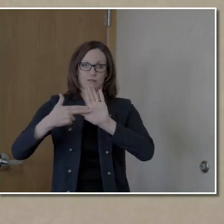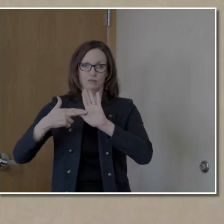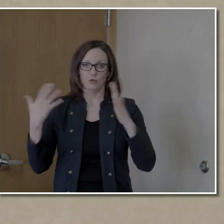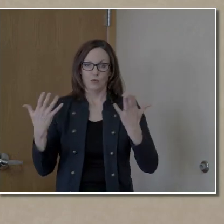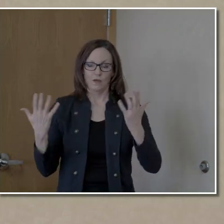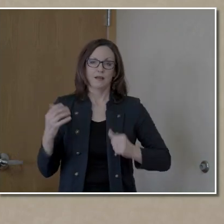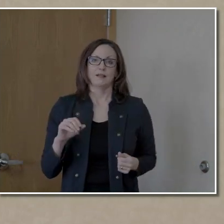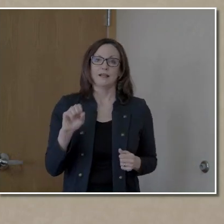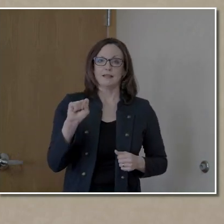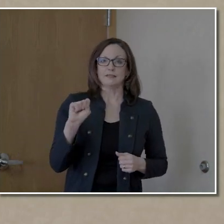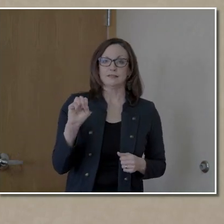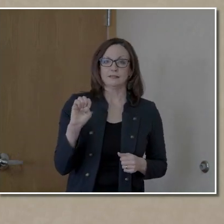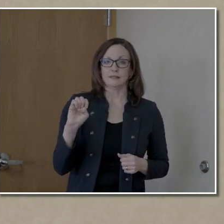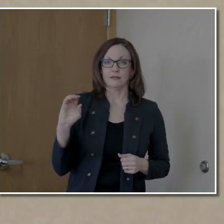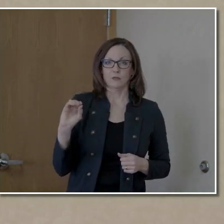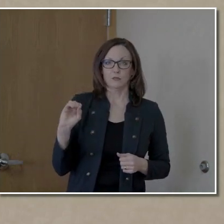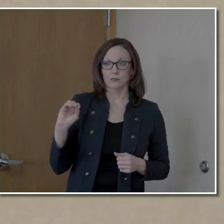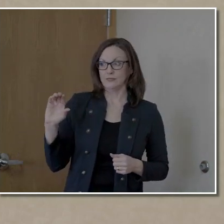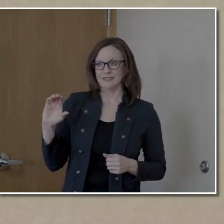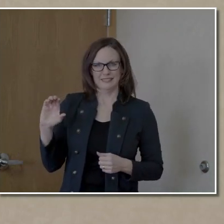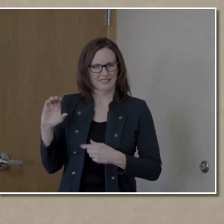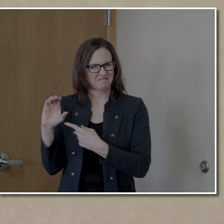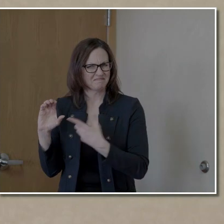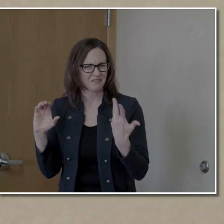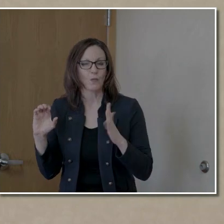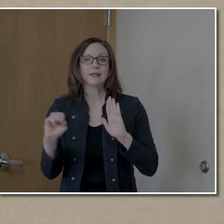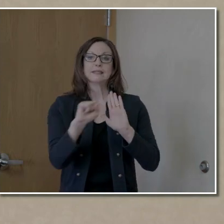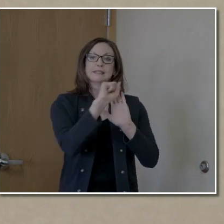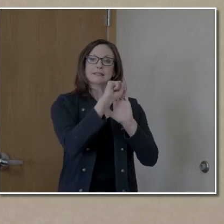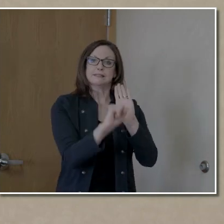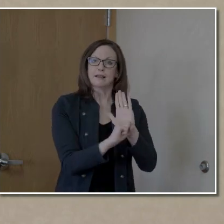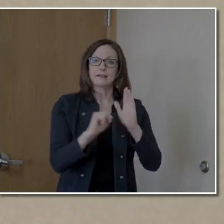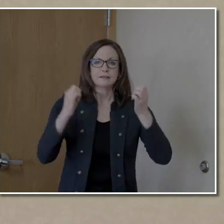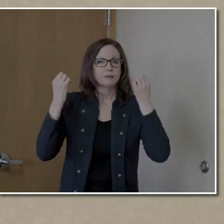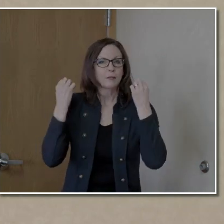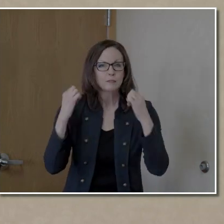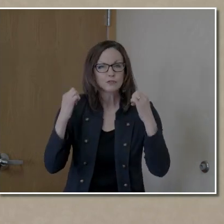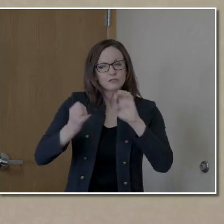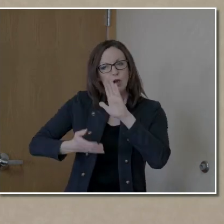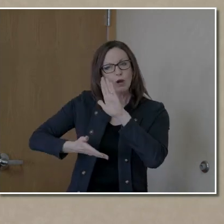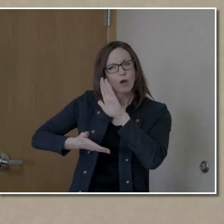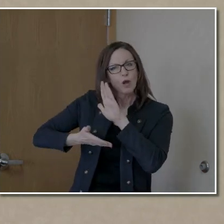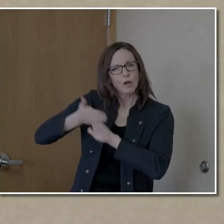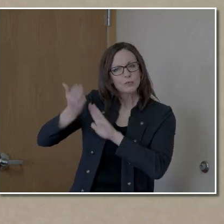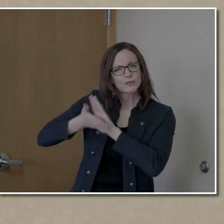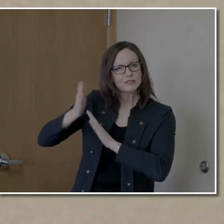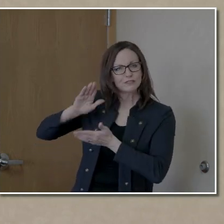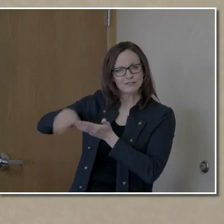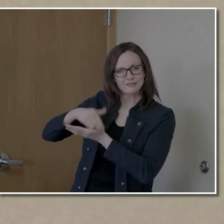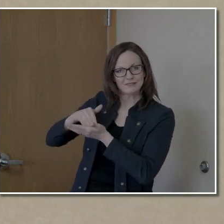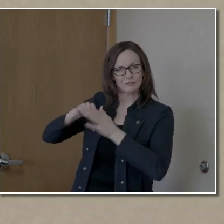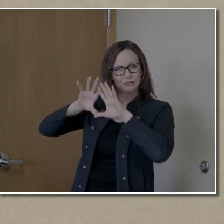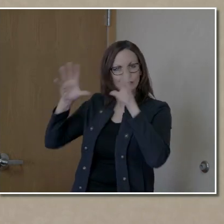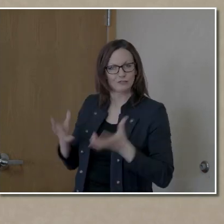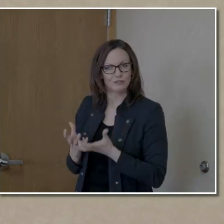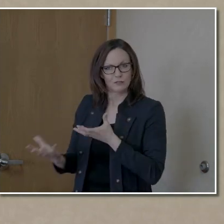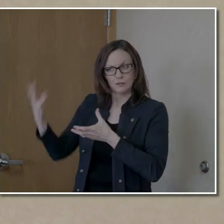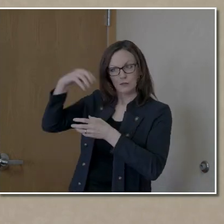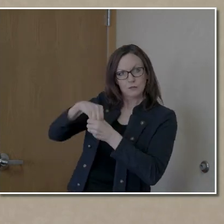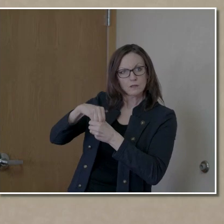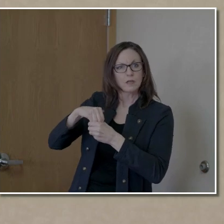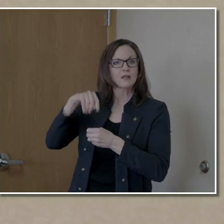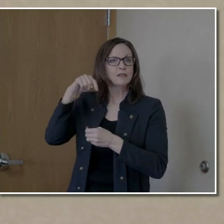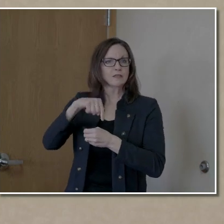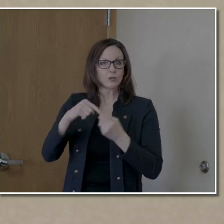response. They are working with state agencies, county emergency managers, public health officials, and other